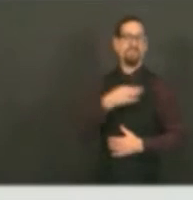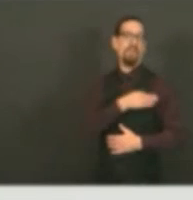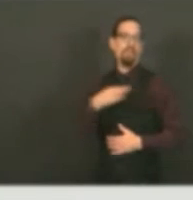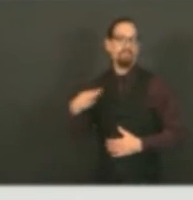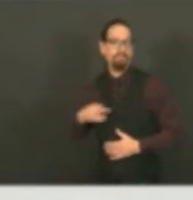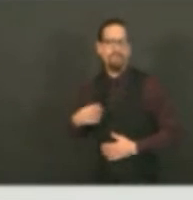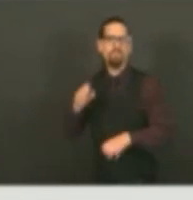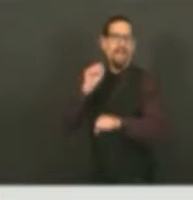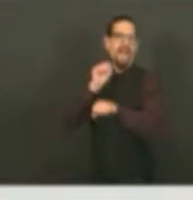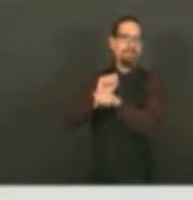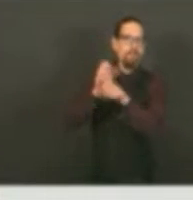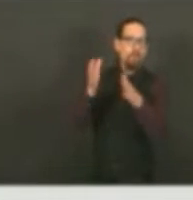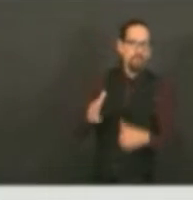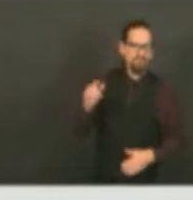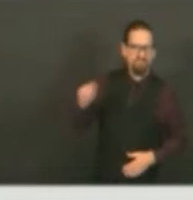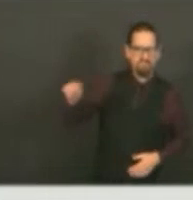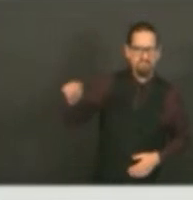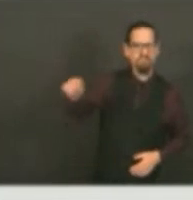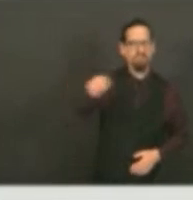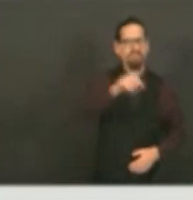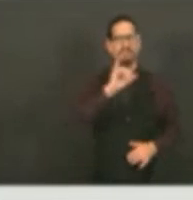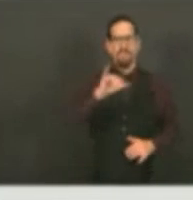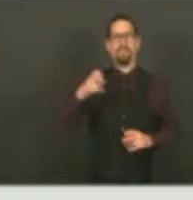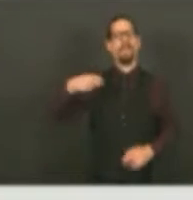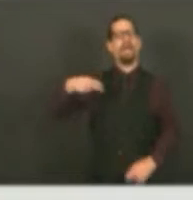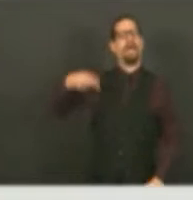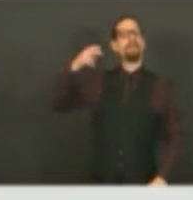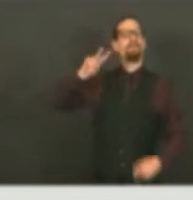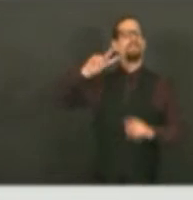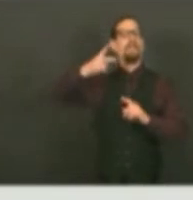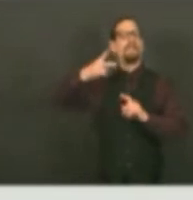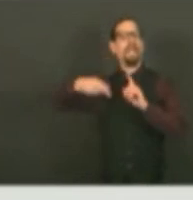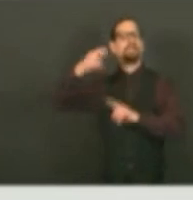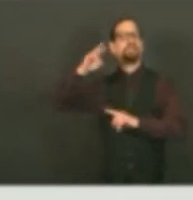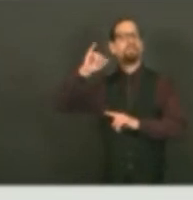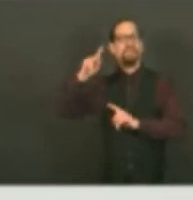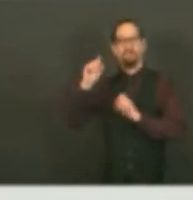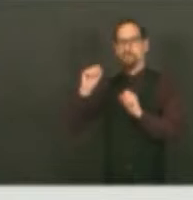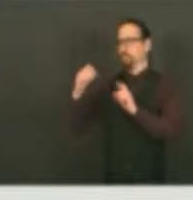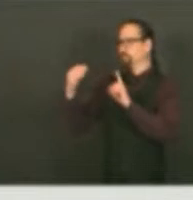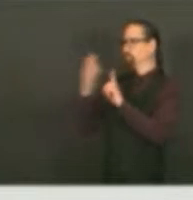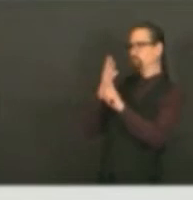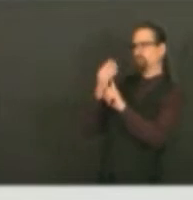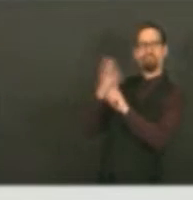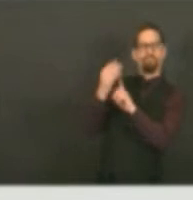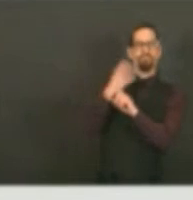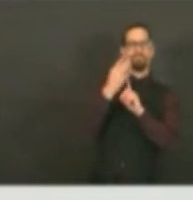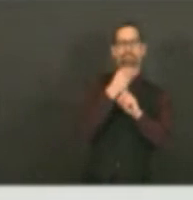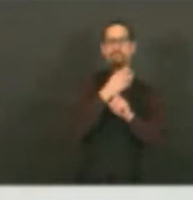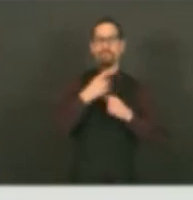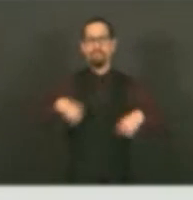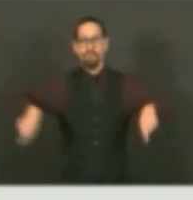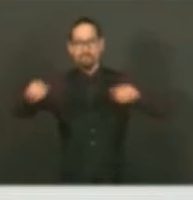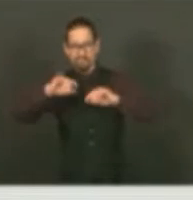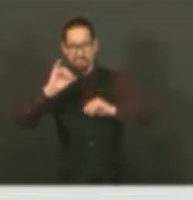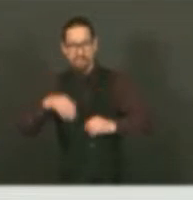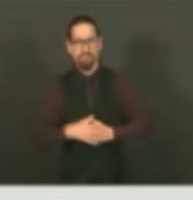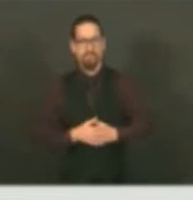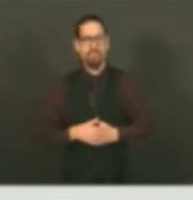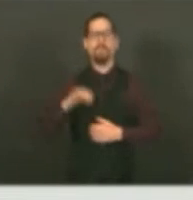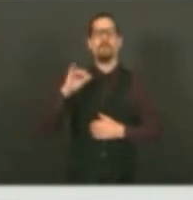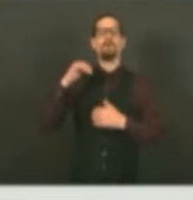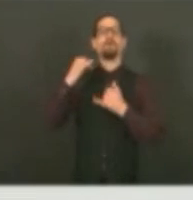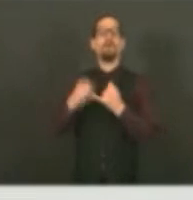we believe are in higher risk of COVID-19 and associated complications. Phase 3 is going to be for young adults,